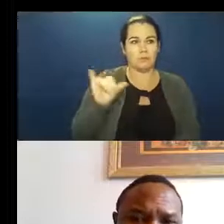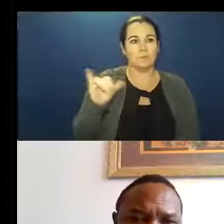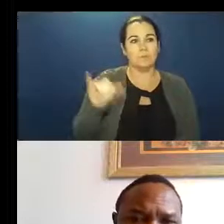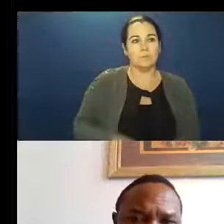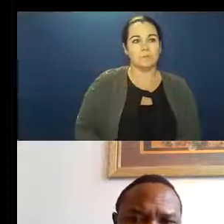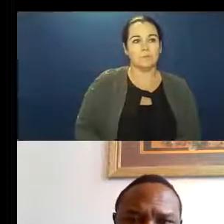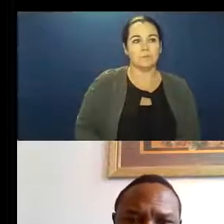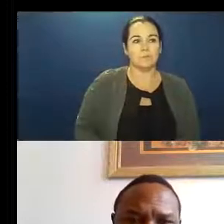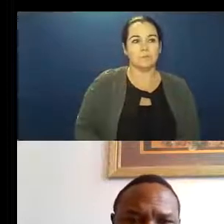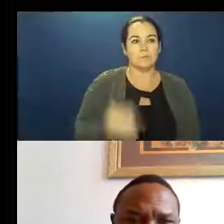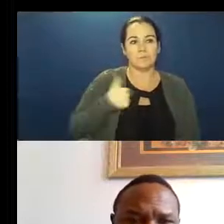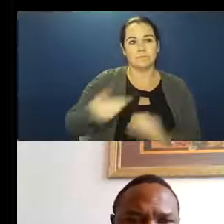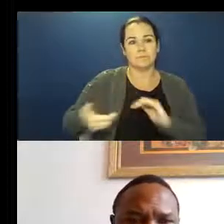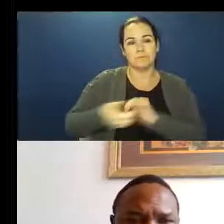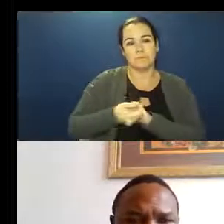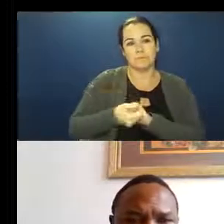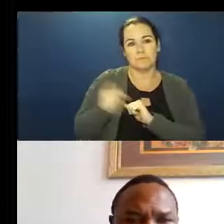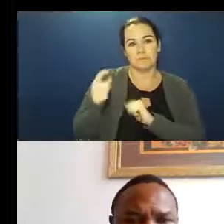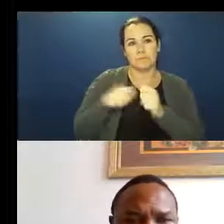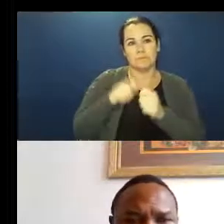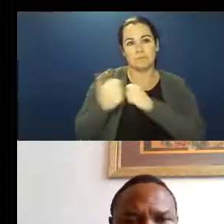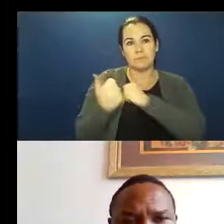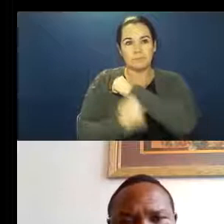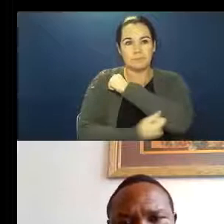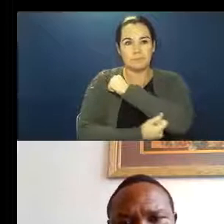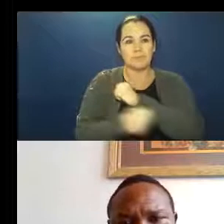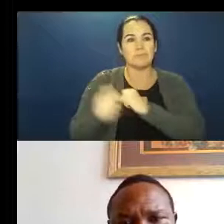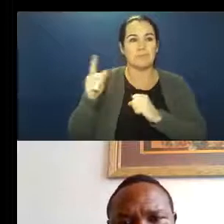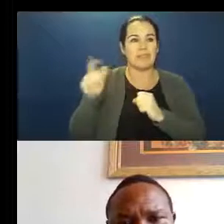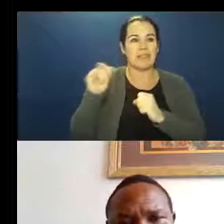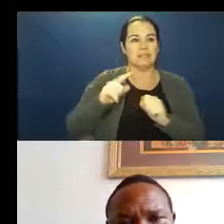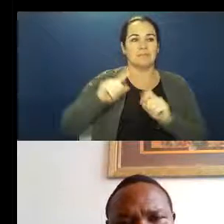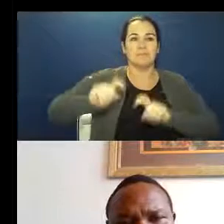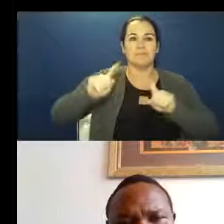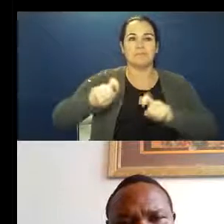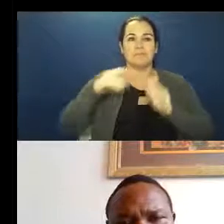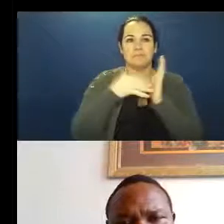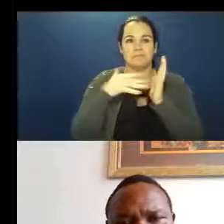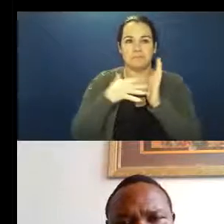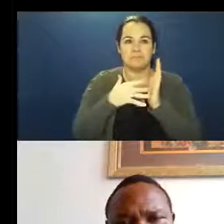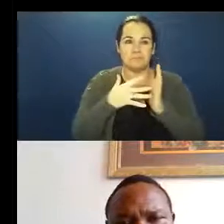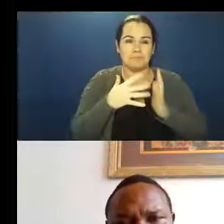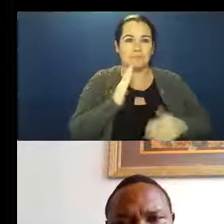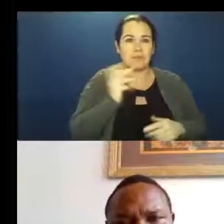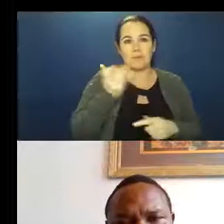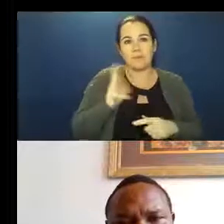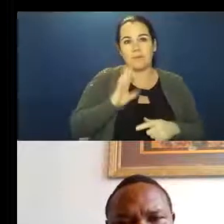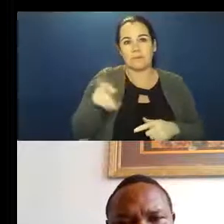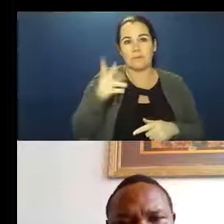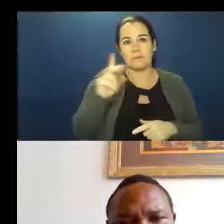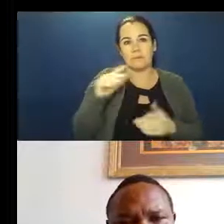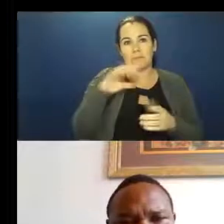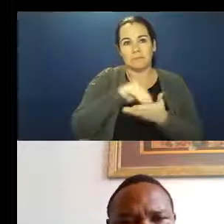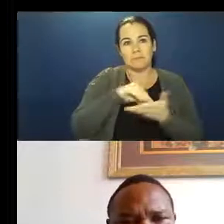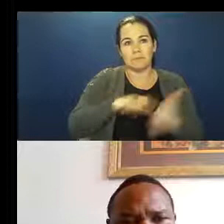We're collaborating with, and that's a pilot study that a few of our doctoral fellows is helping with that